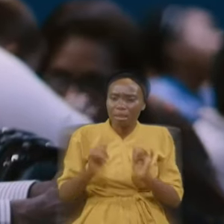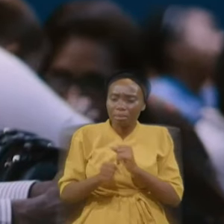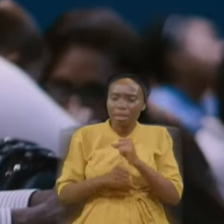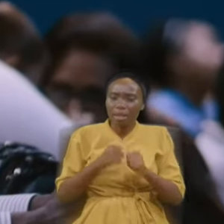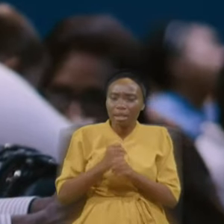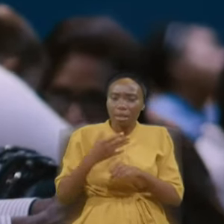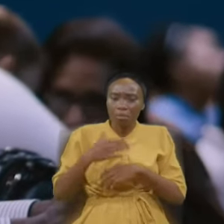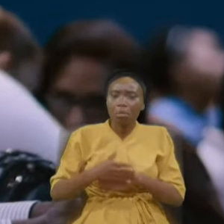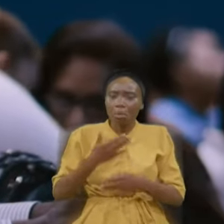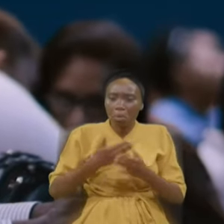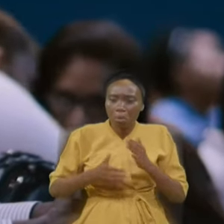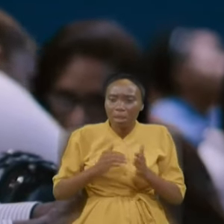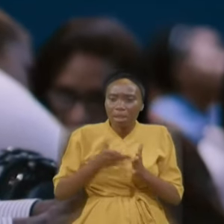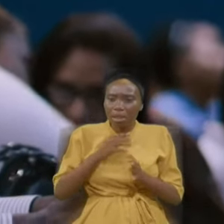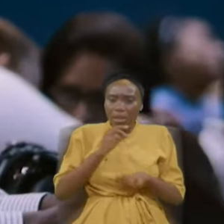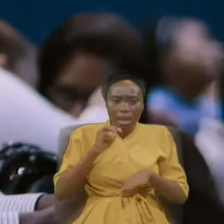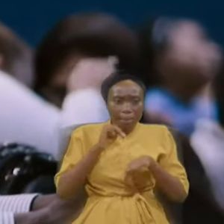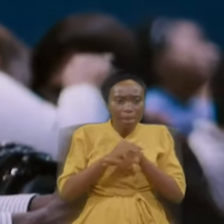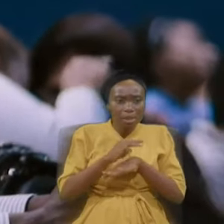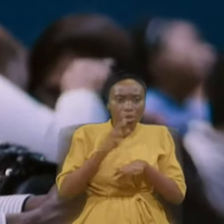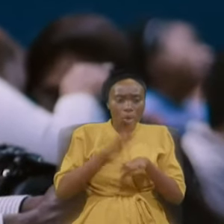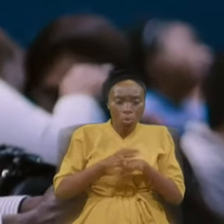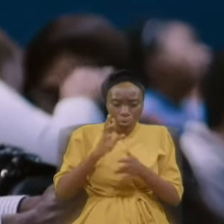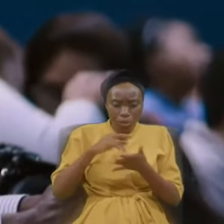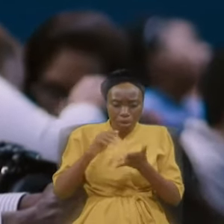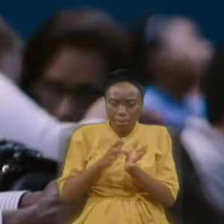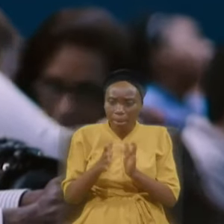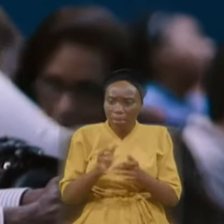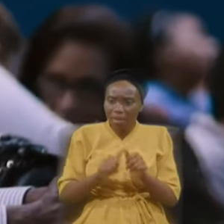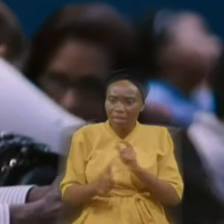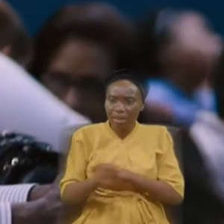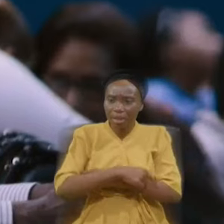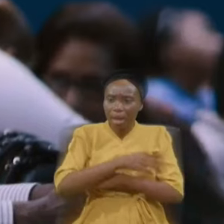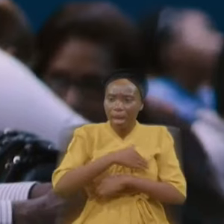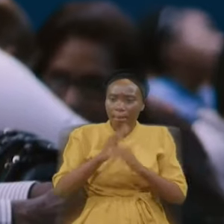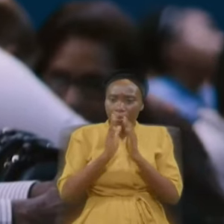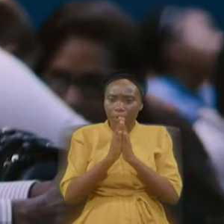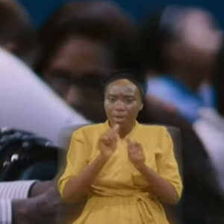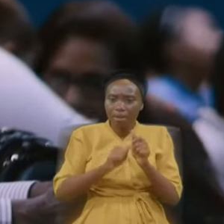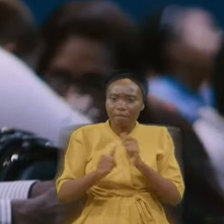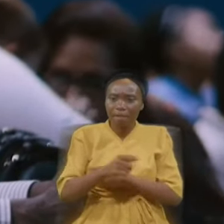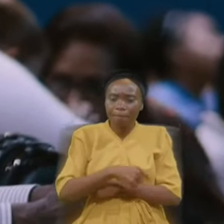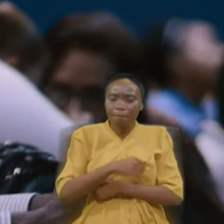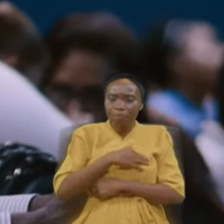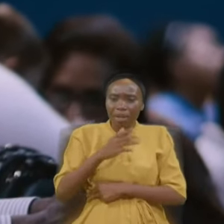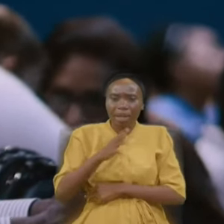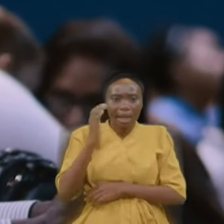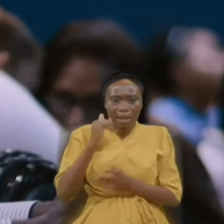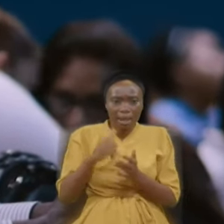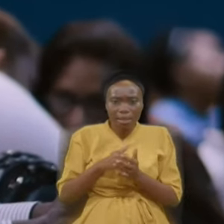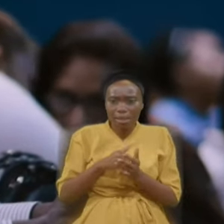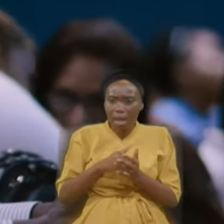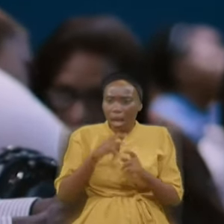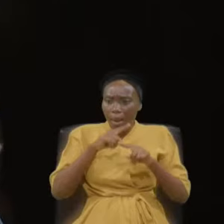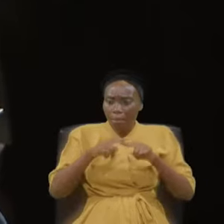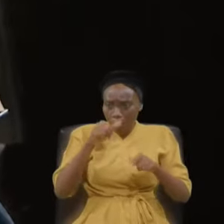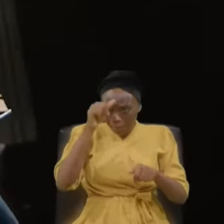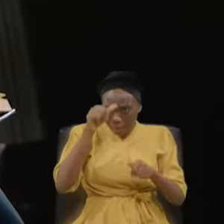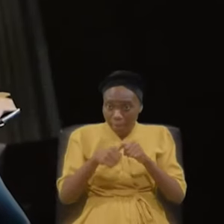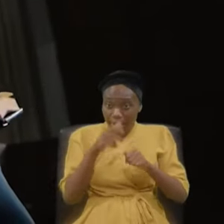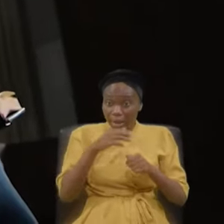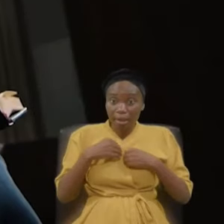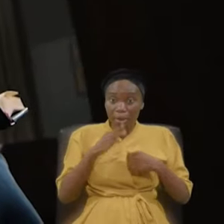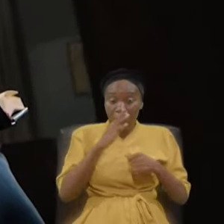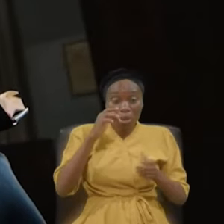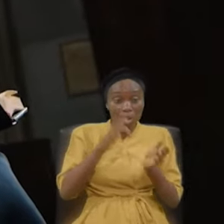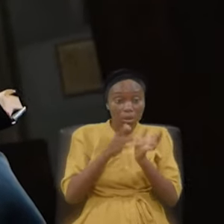coming to church, there's a message on reading your Bible every day and praying every day. and they hear it now. But remember, he has been